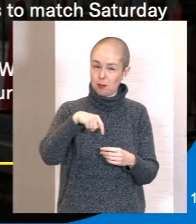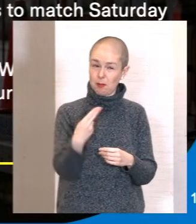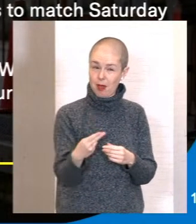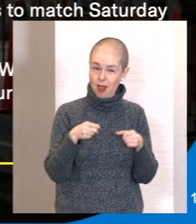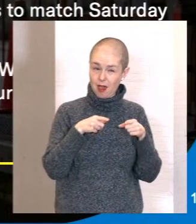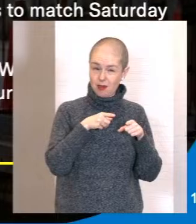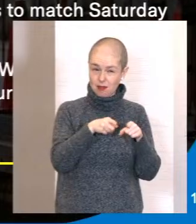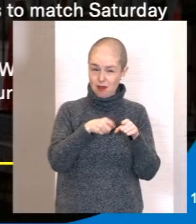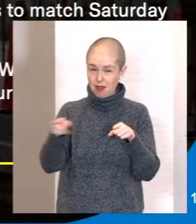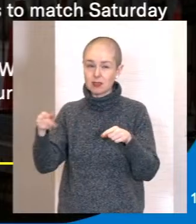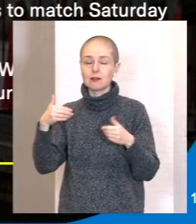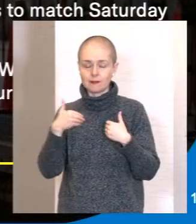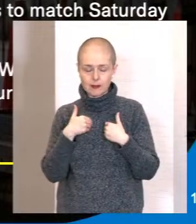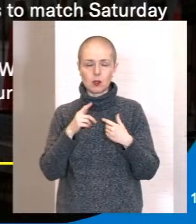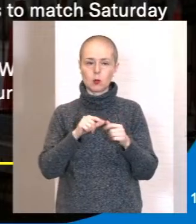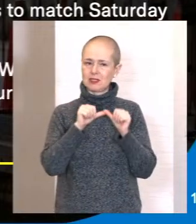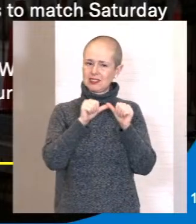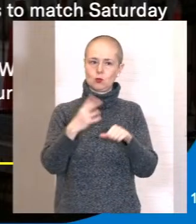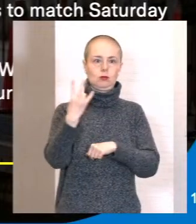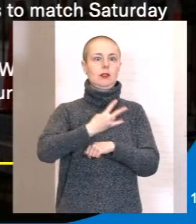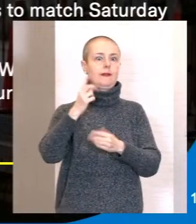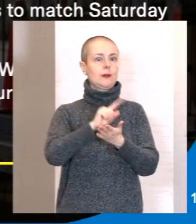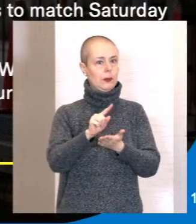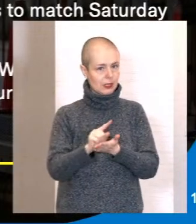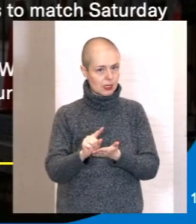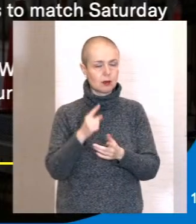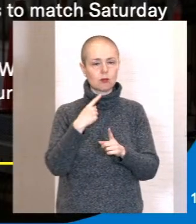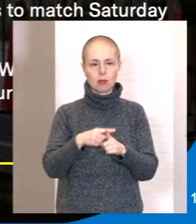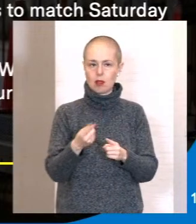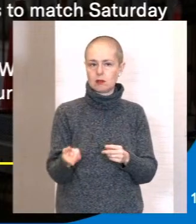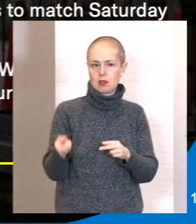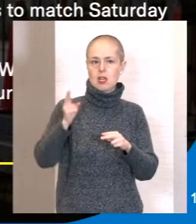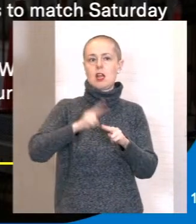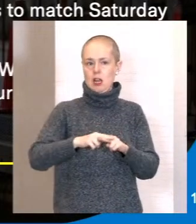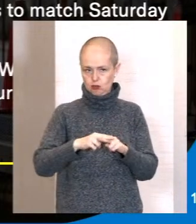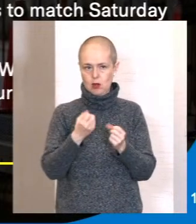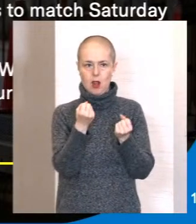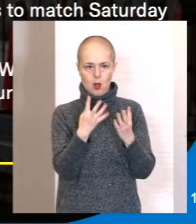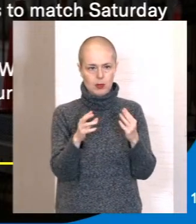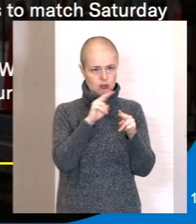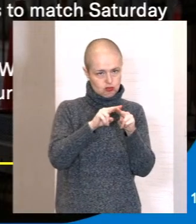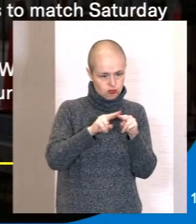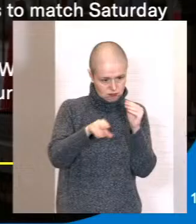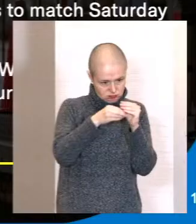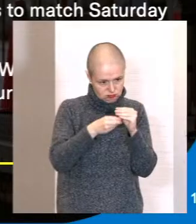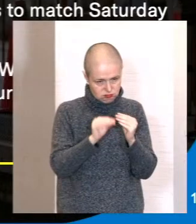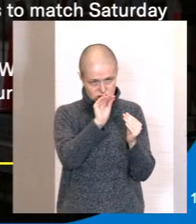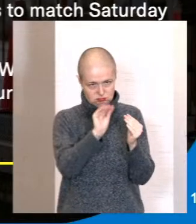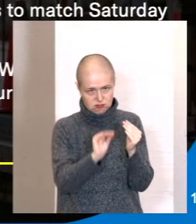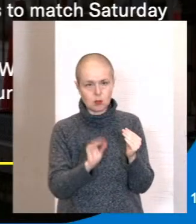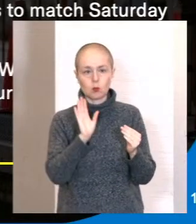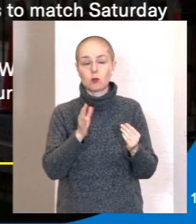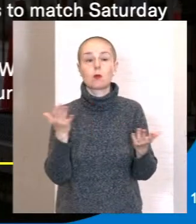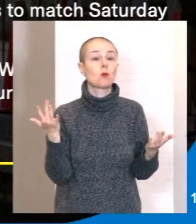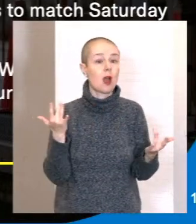in 2026 and offer major service increases, a direct response to feedback from the community calling for increased